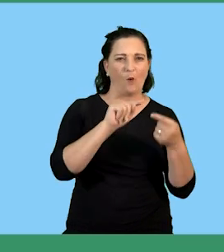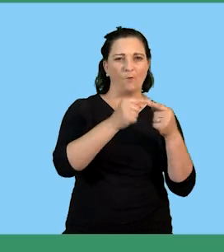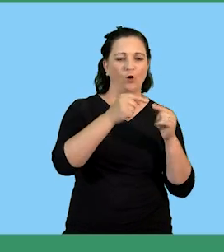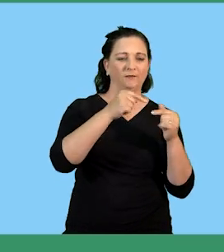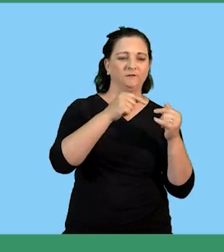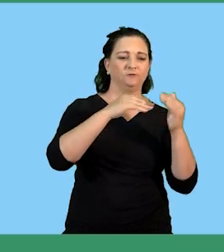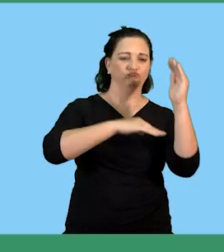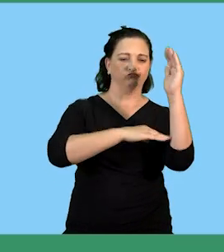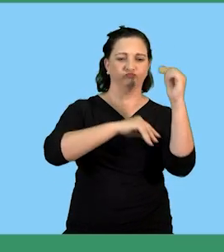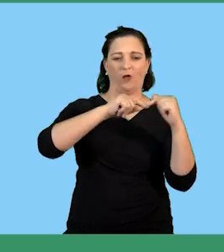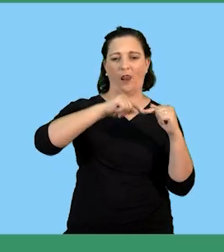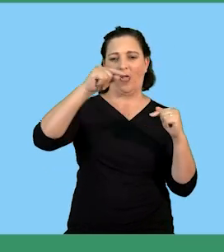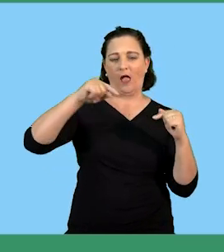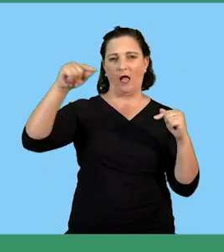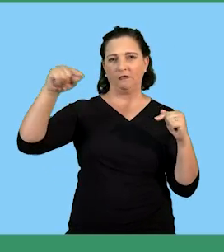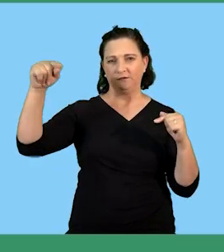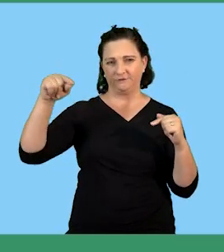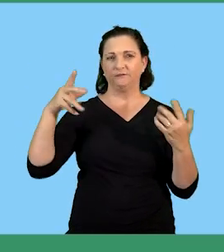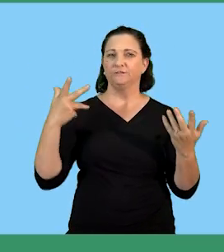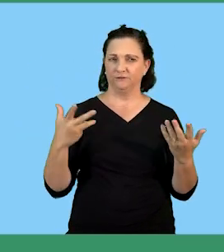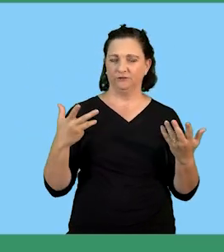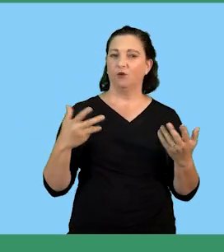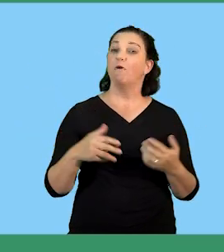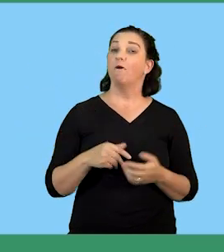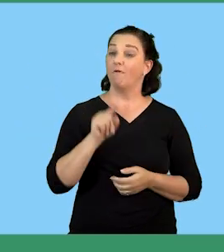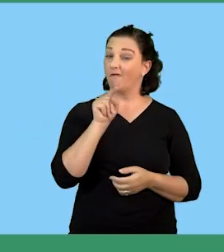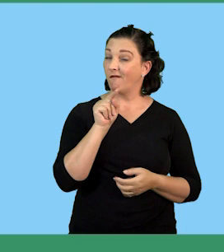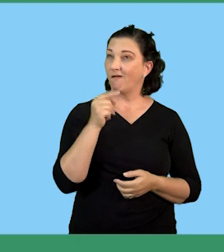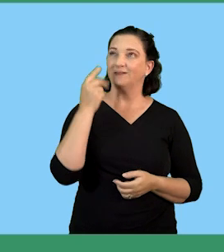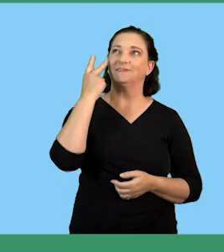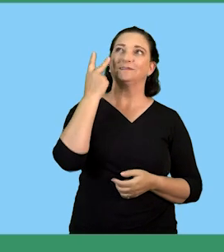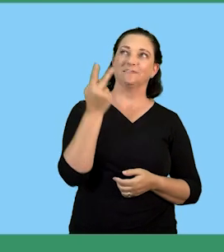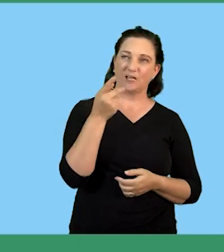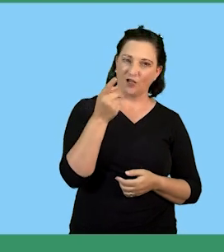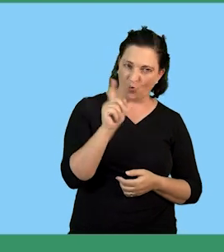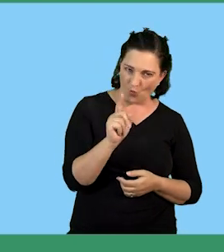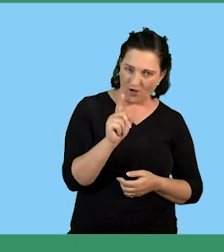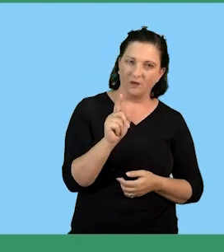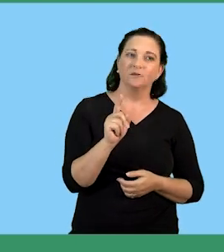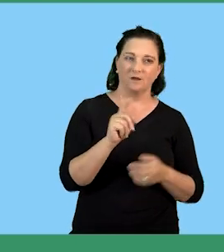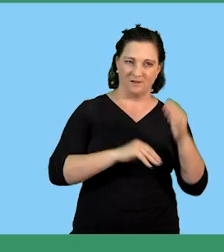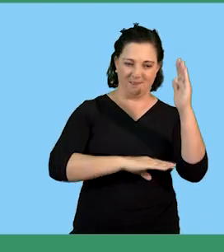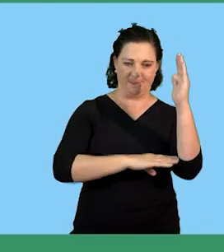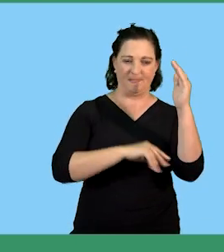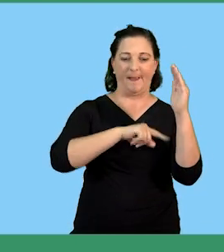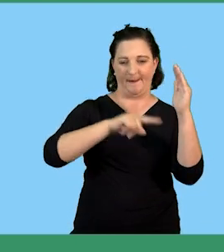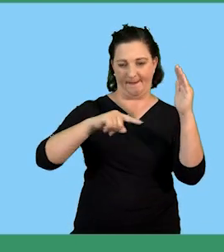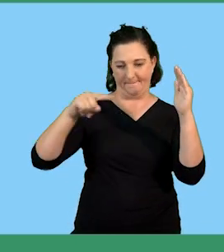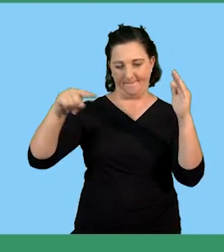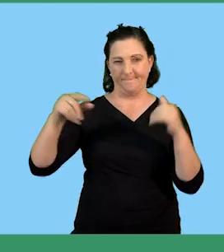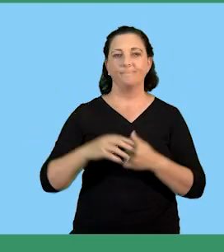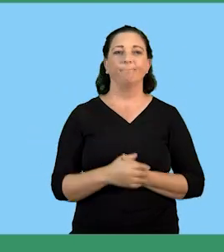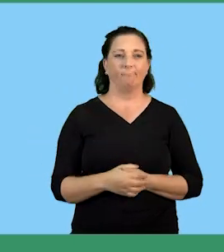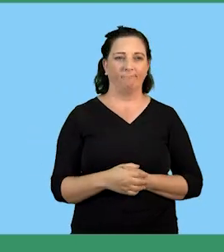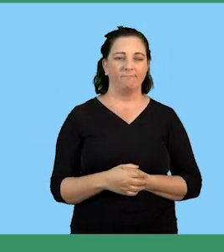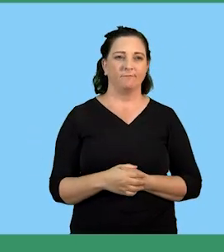and lines showing the relation between the points. So already you're given what? A keyword that it is a diagram. The